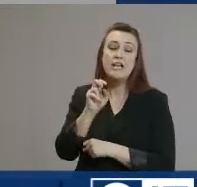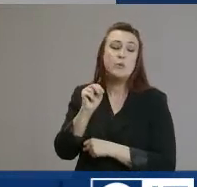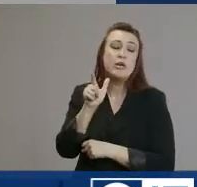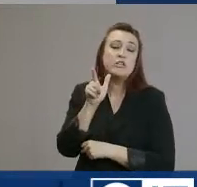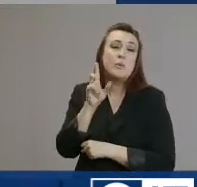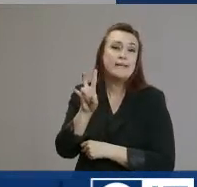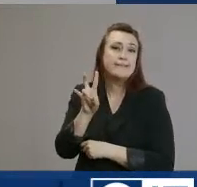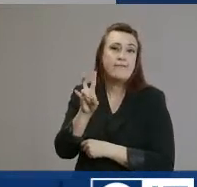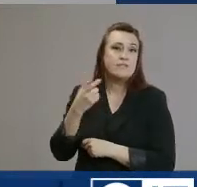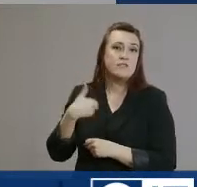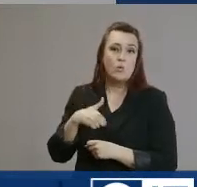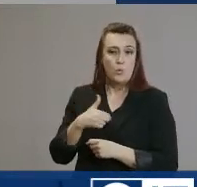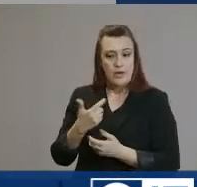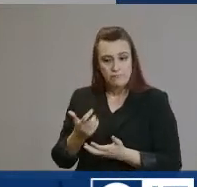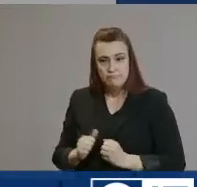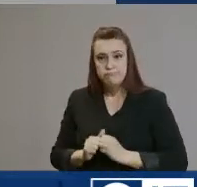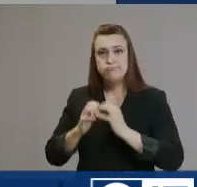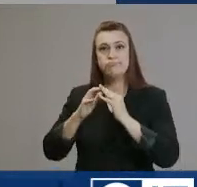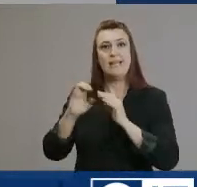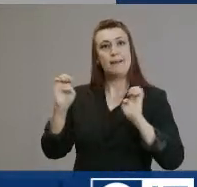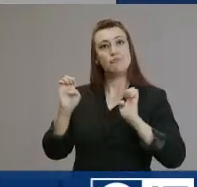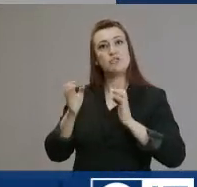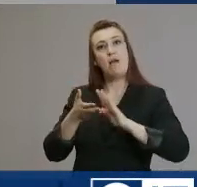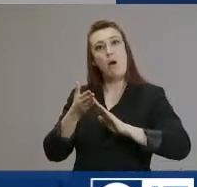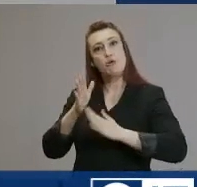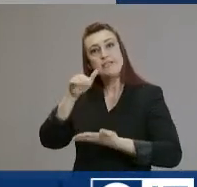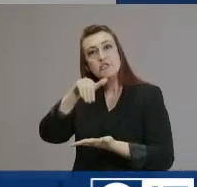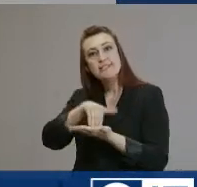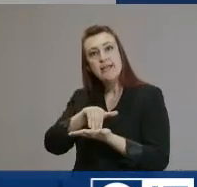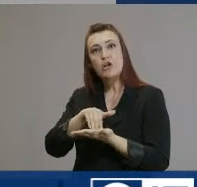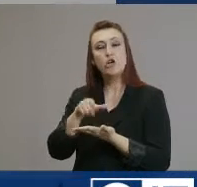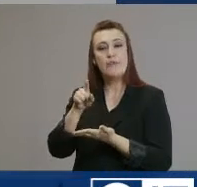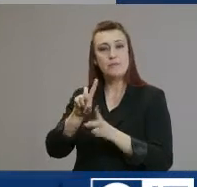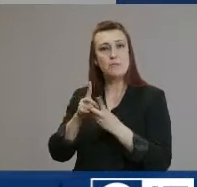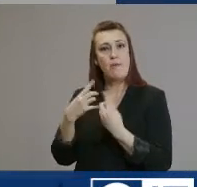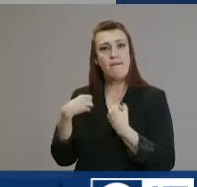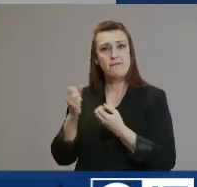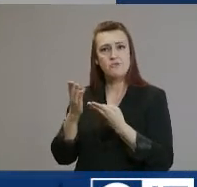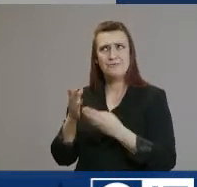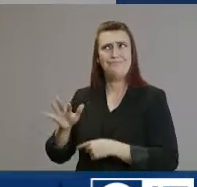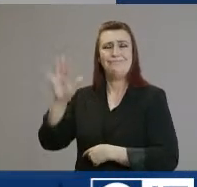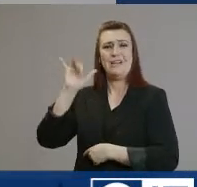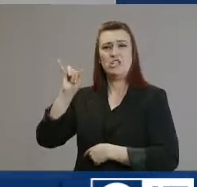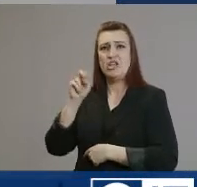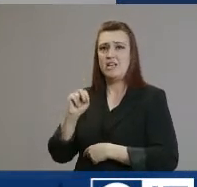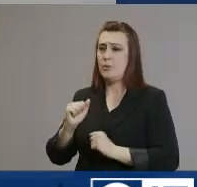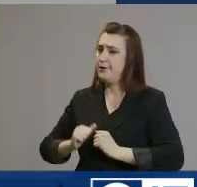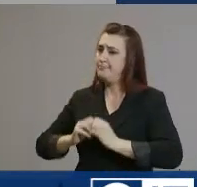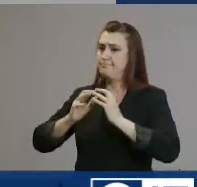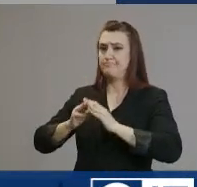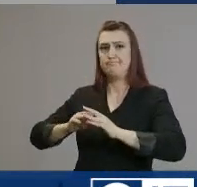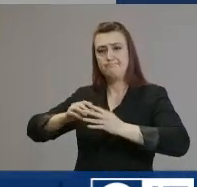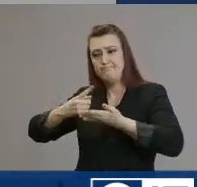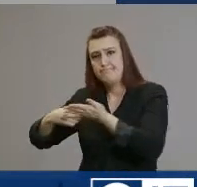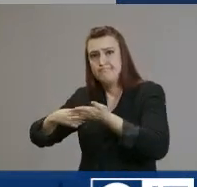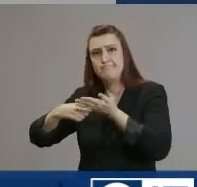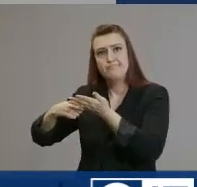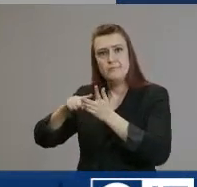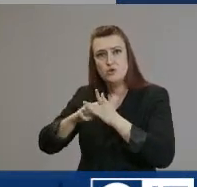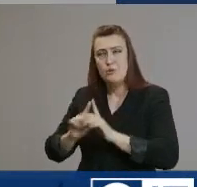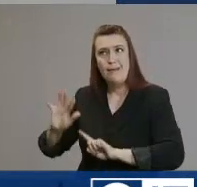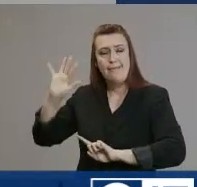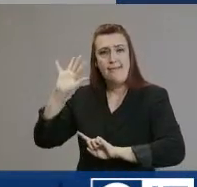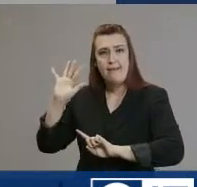Emergency Operations Center at the Department of Health Services. We've been preparing for what would be our time for